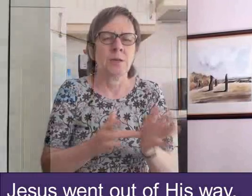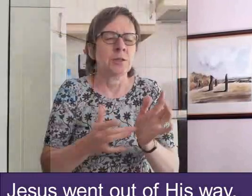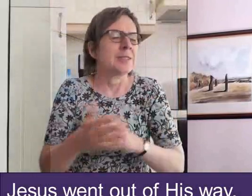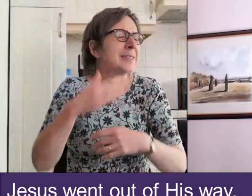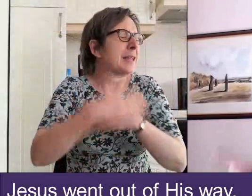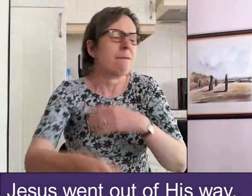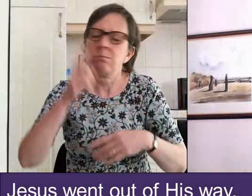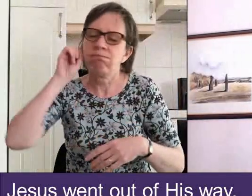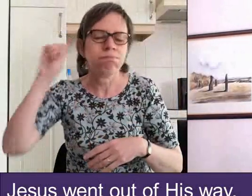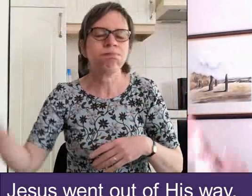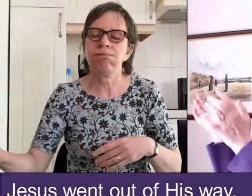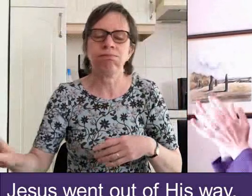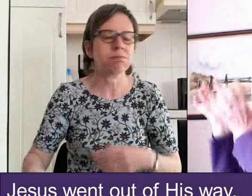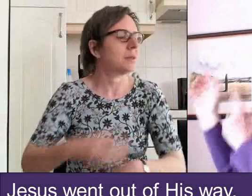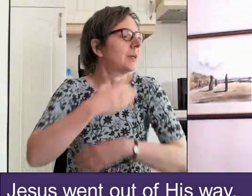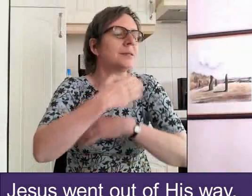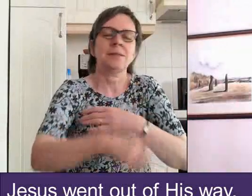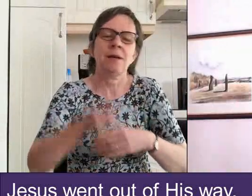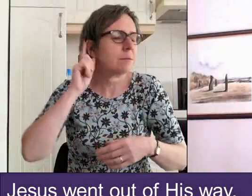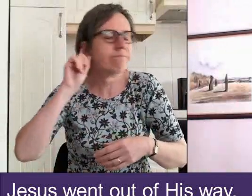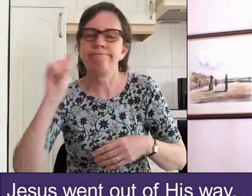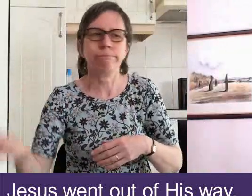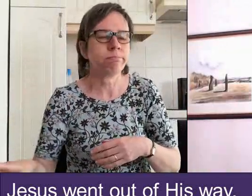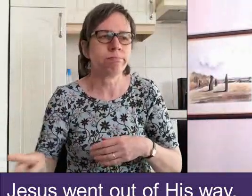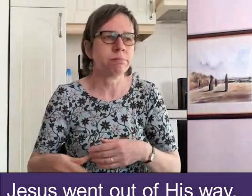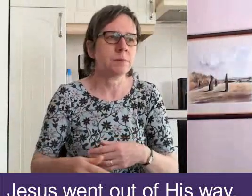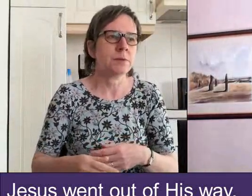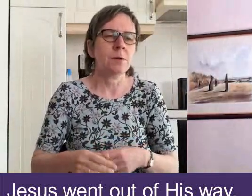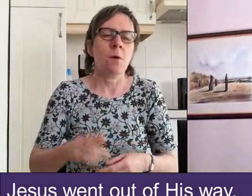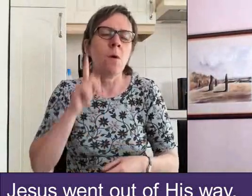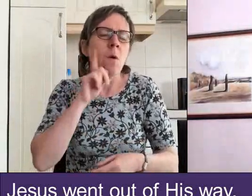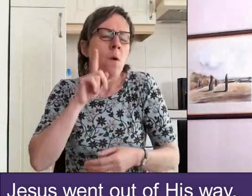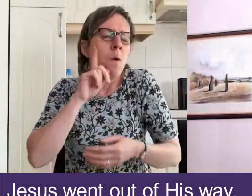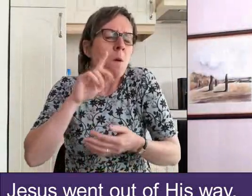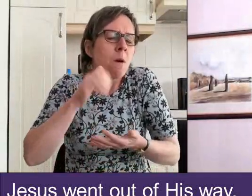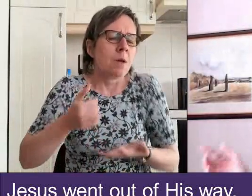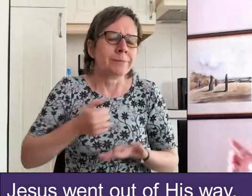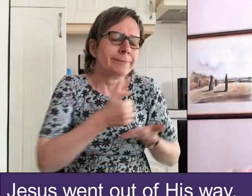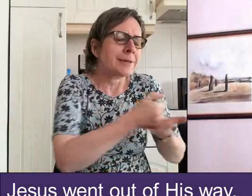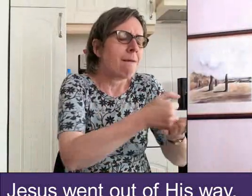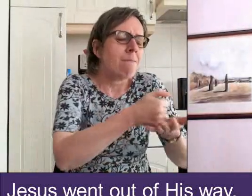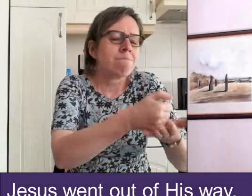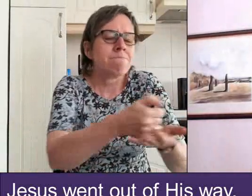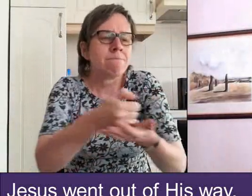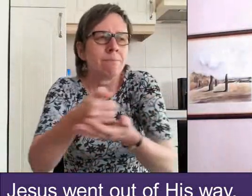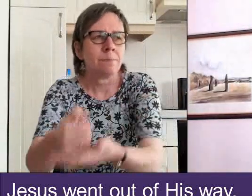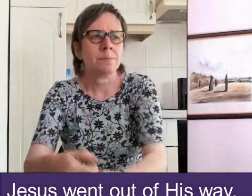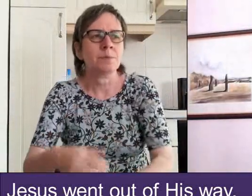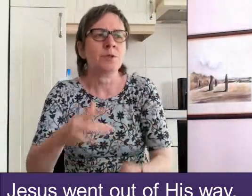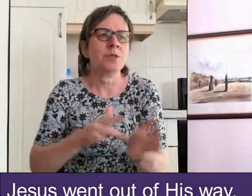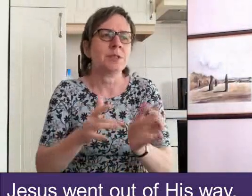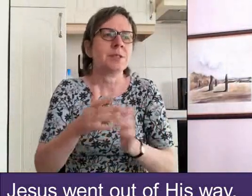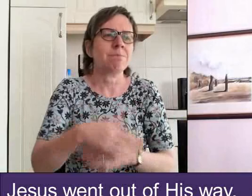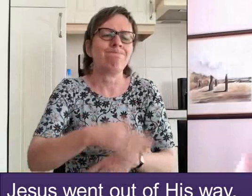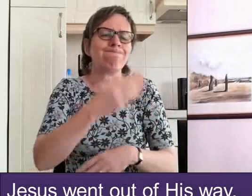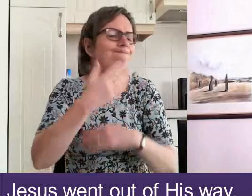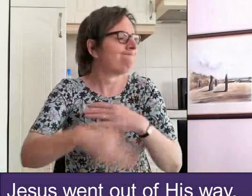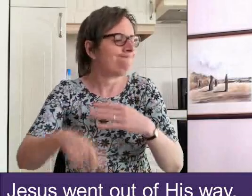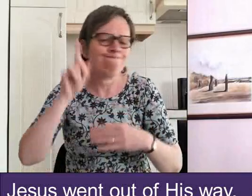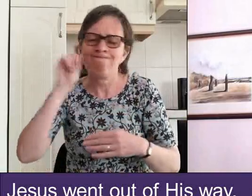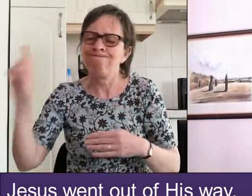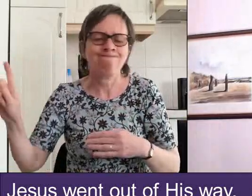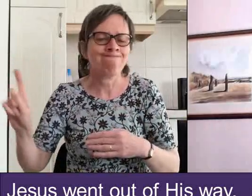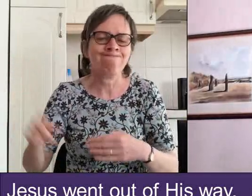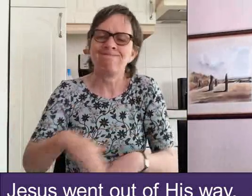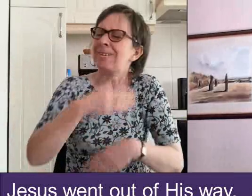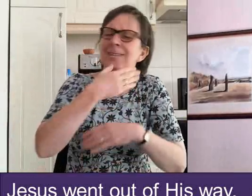Jesus went out of his way, out of his way, out of his way to help others. Jesus went out